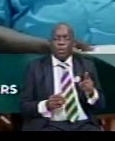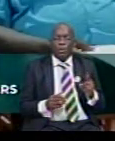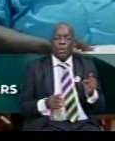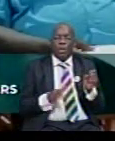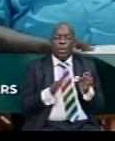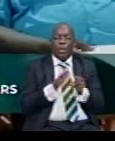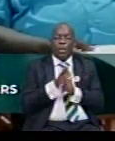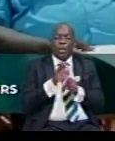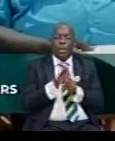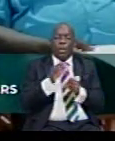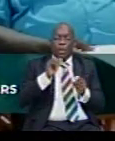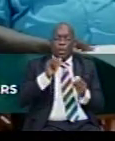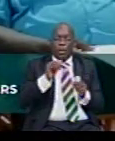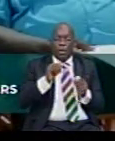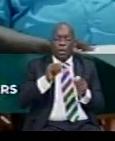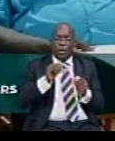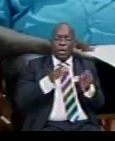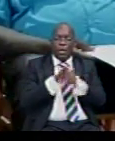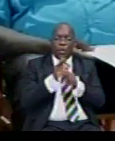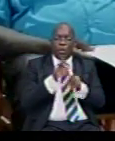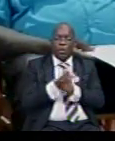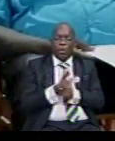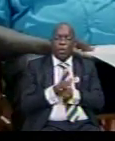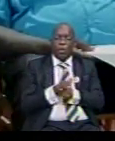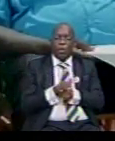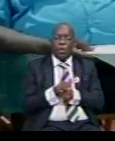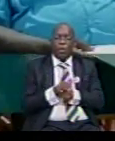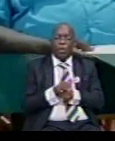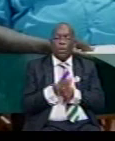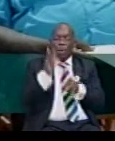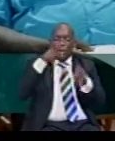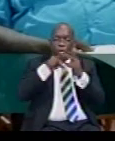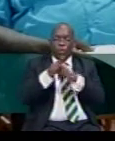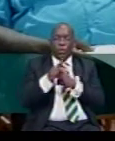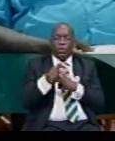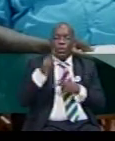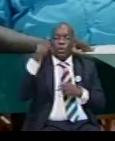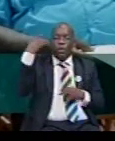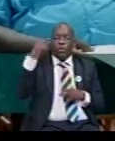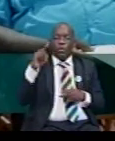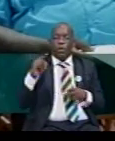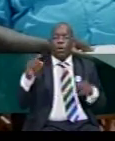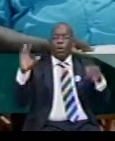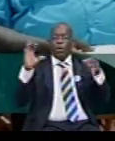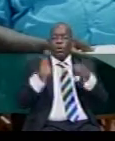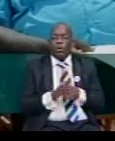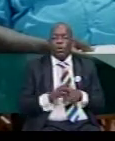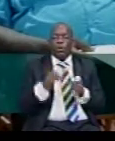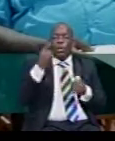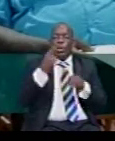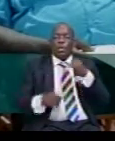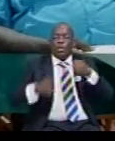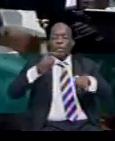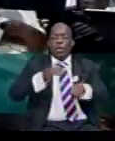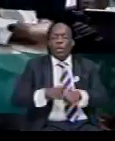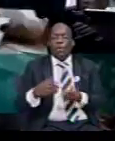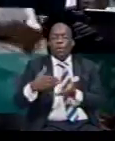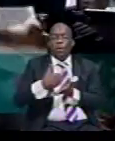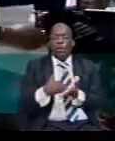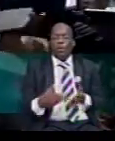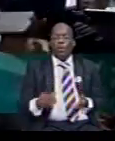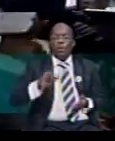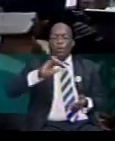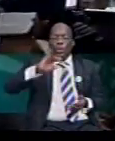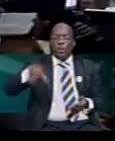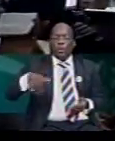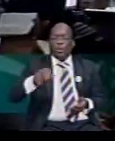for allied end time harvest. In James chapter 5, reading from